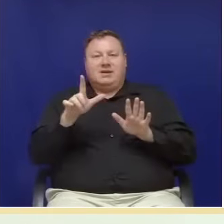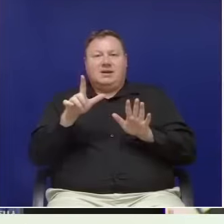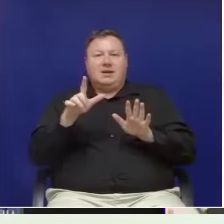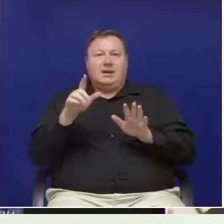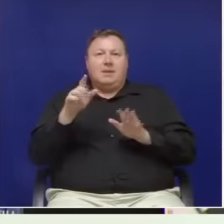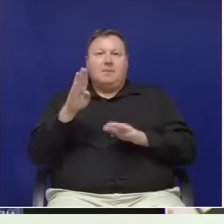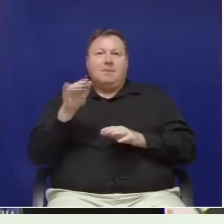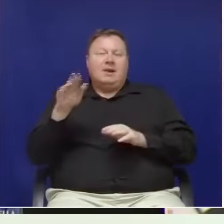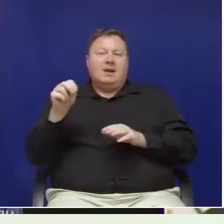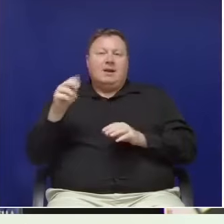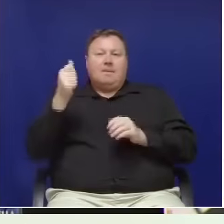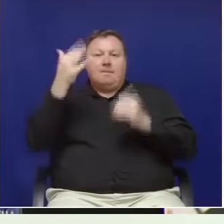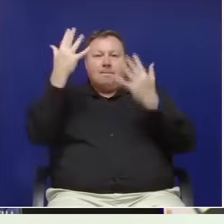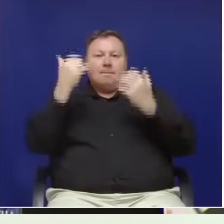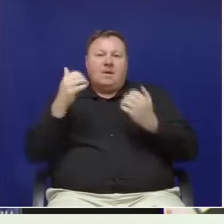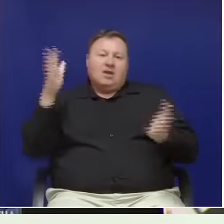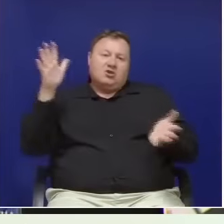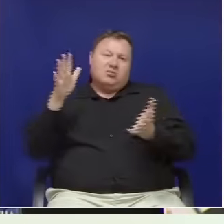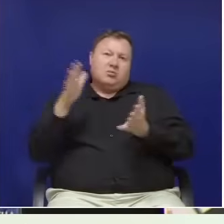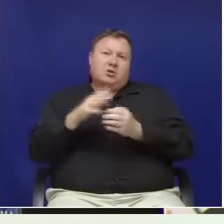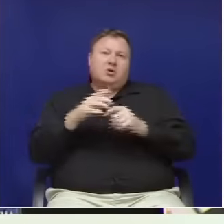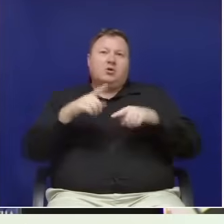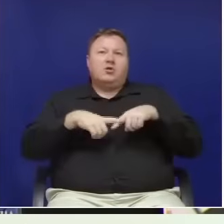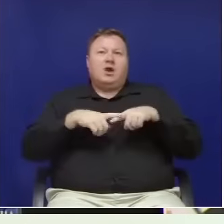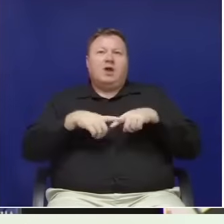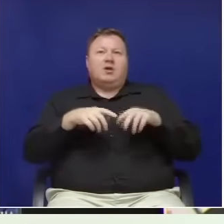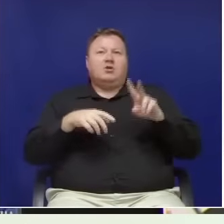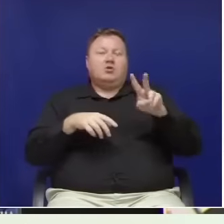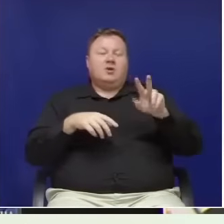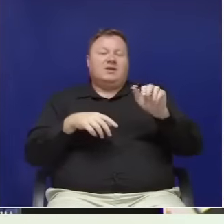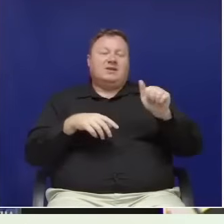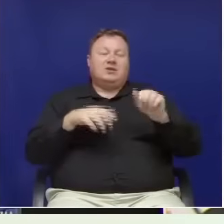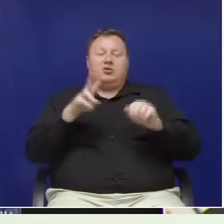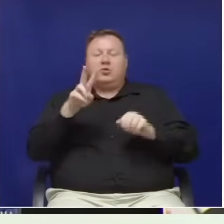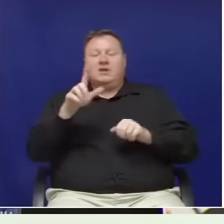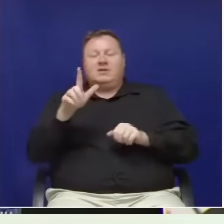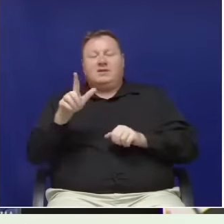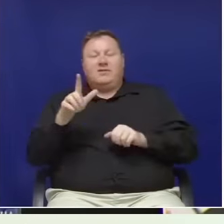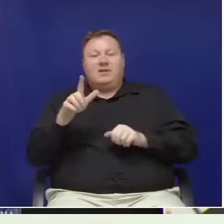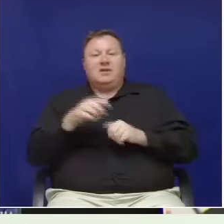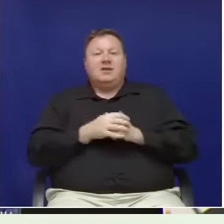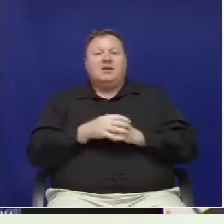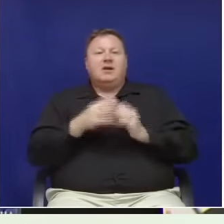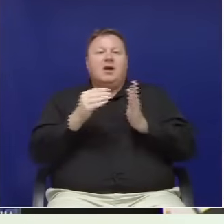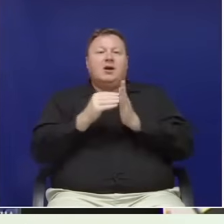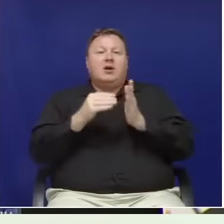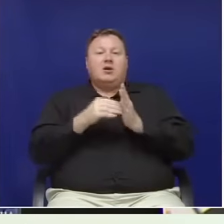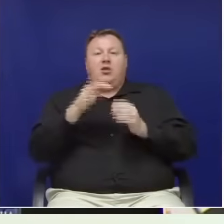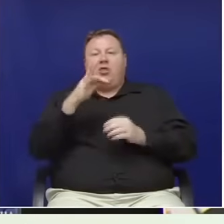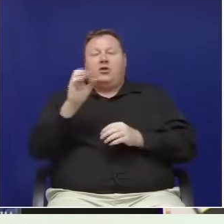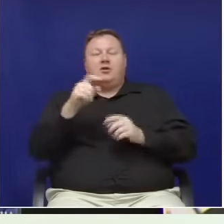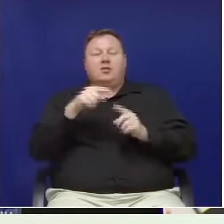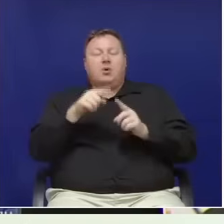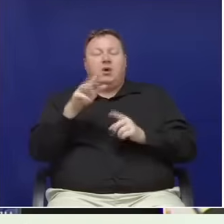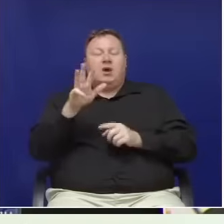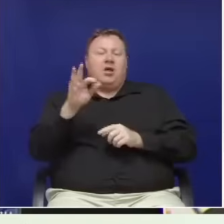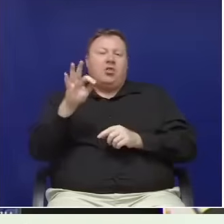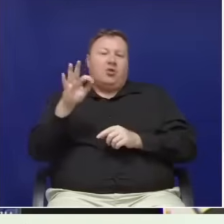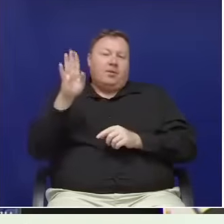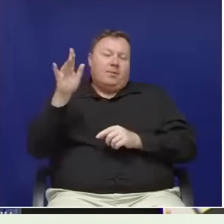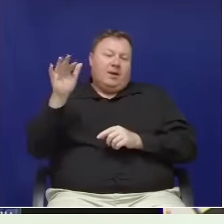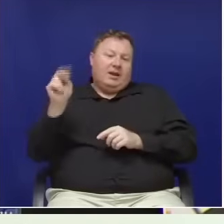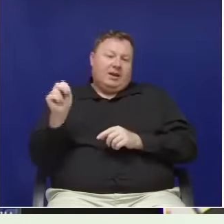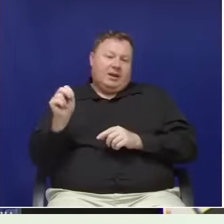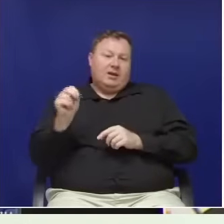years and its reliance on the 26-27 allocation of 30.93 billion, how will the department